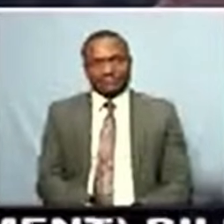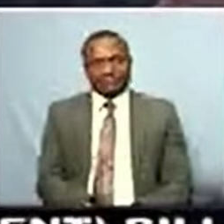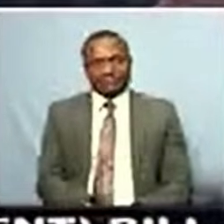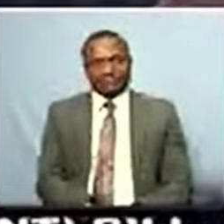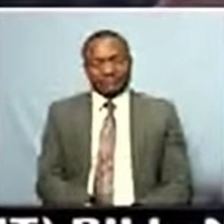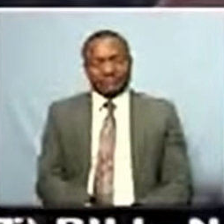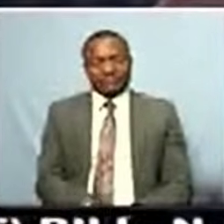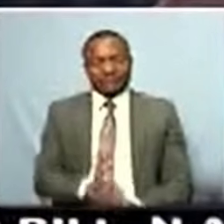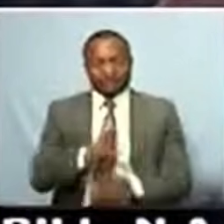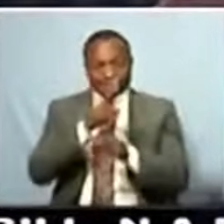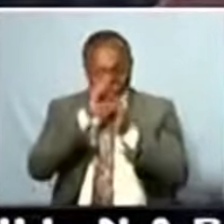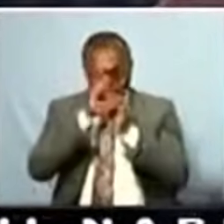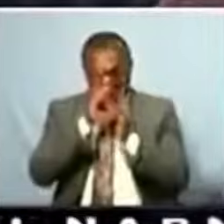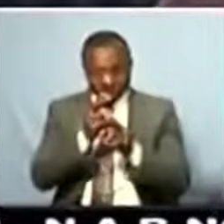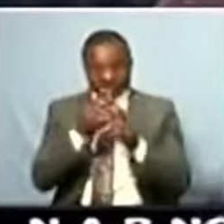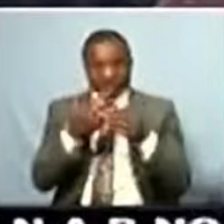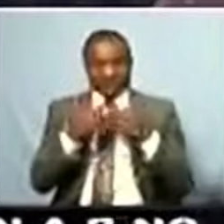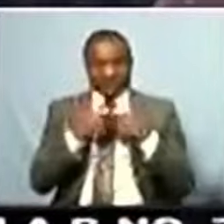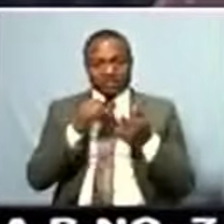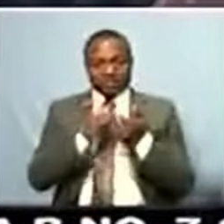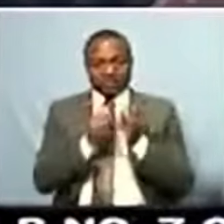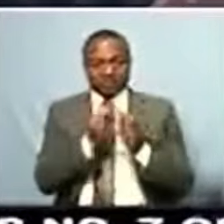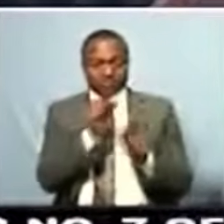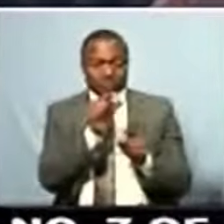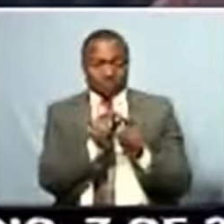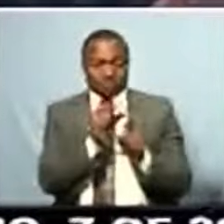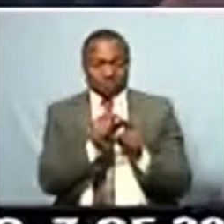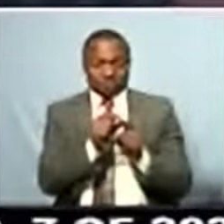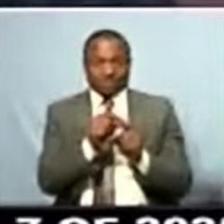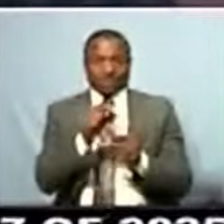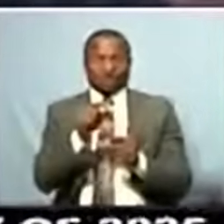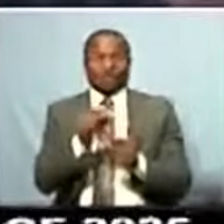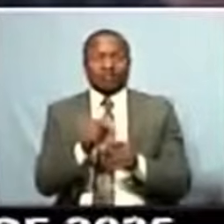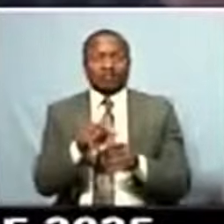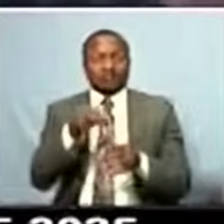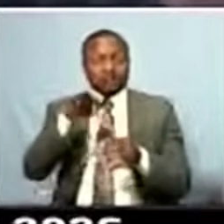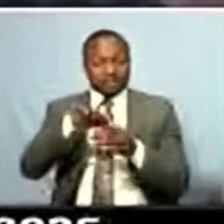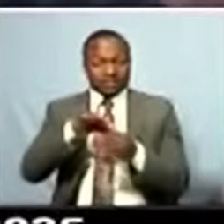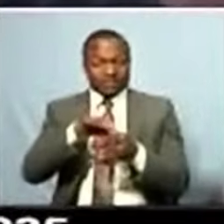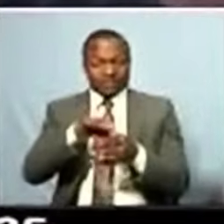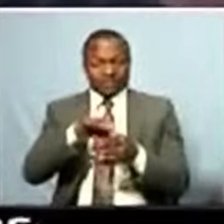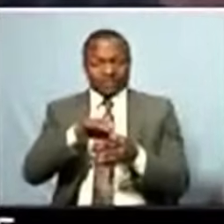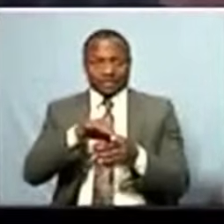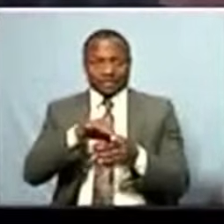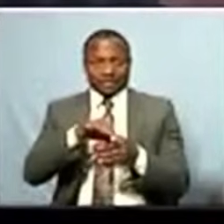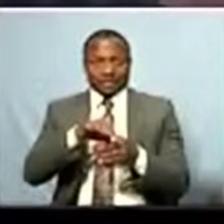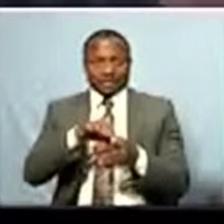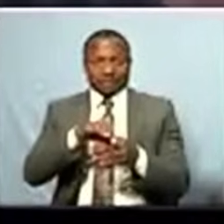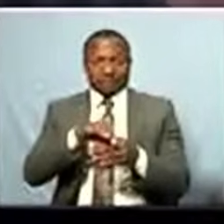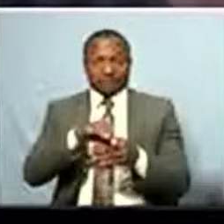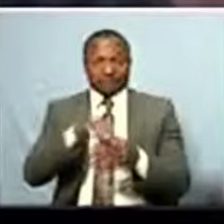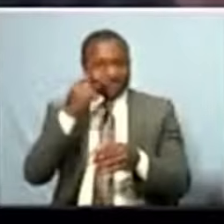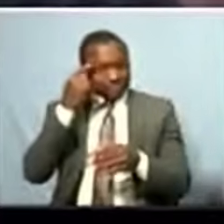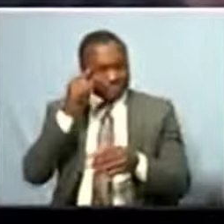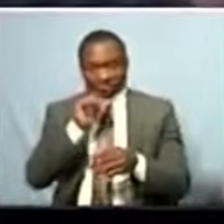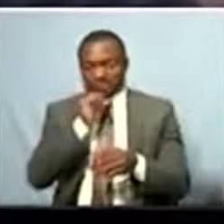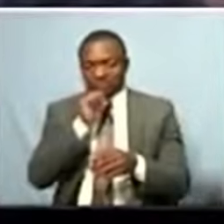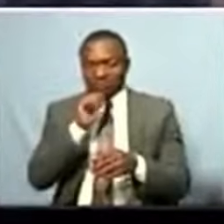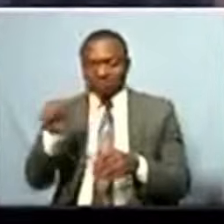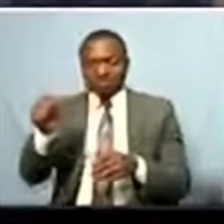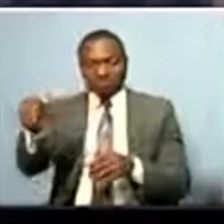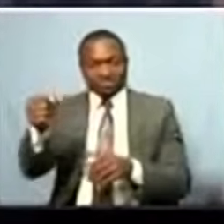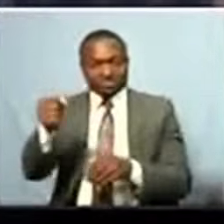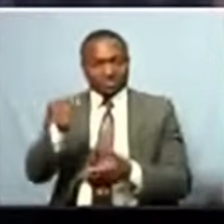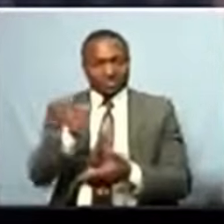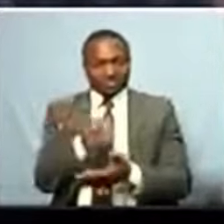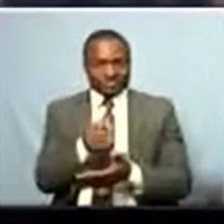where the Honorable has a problem with the word elect instead of appoint, because what is provided for in the bill